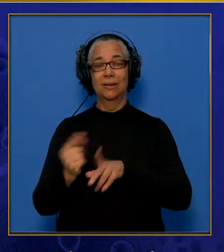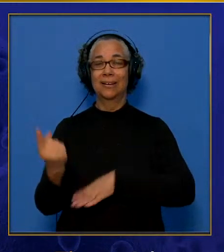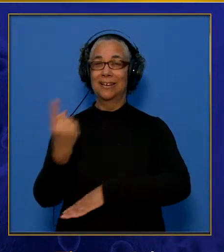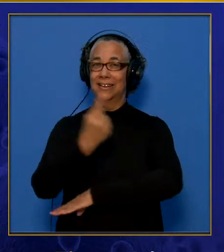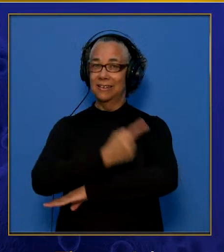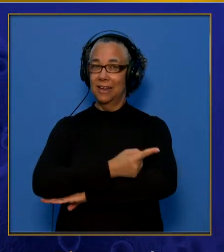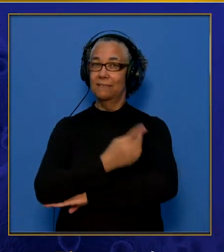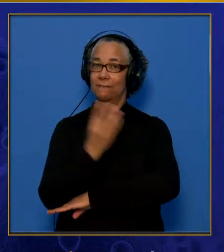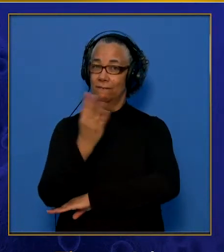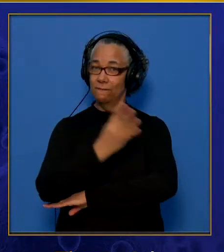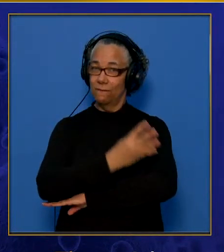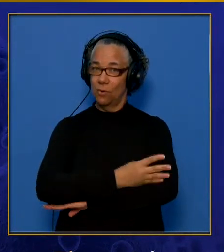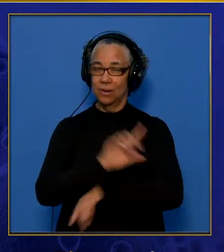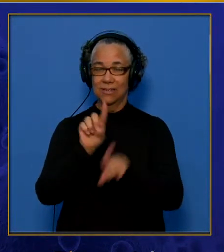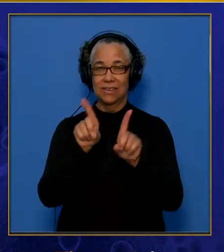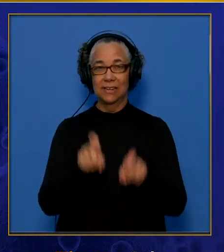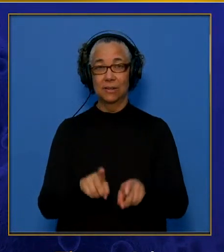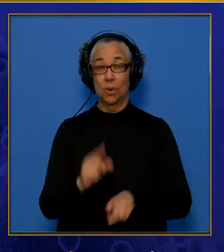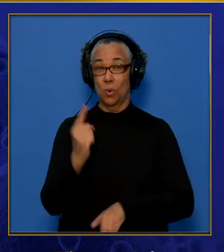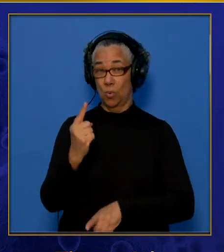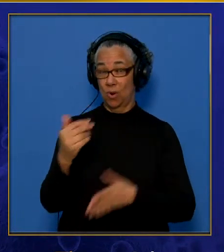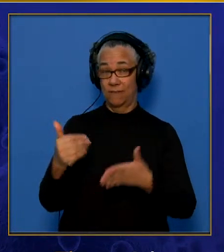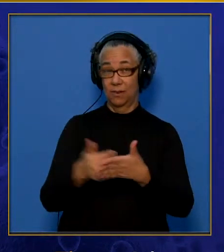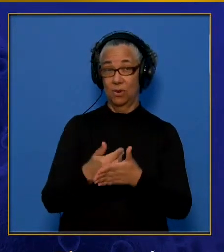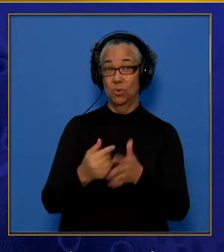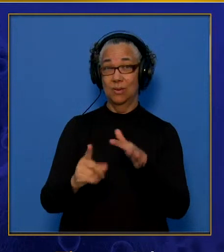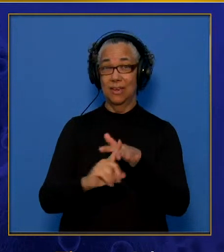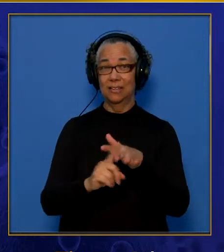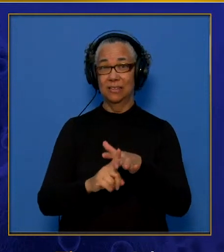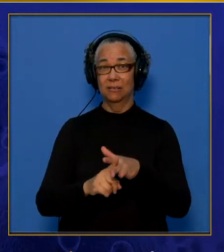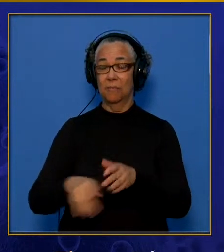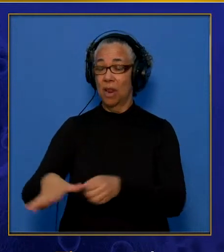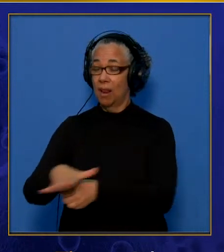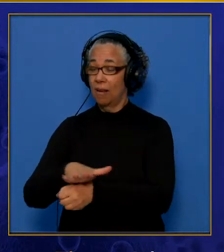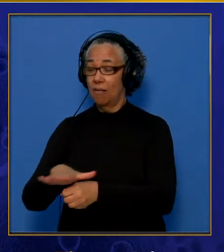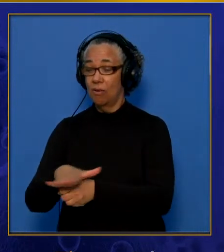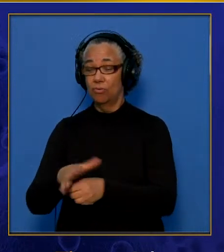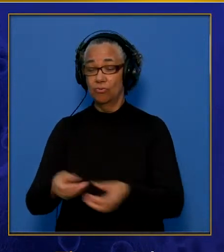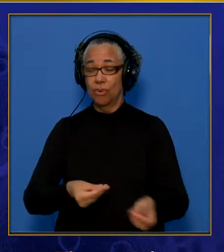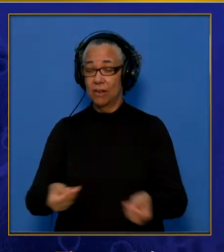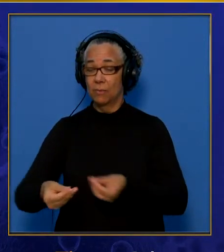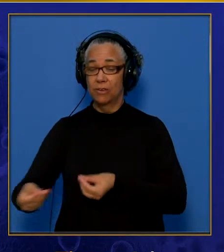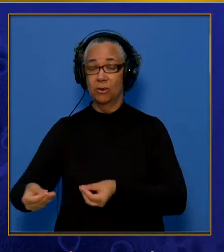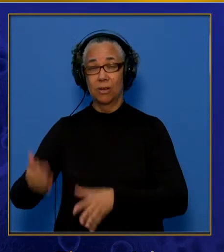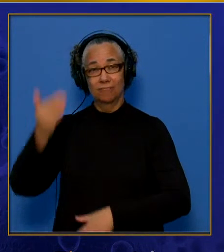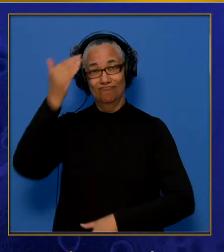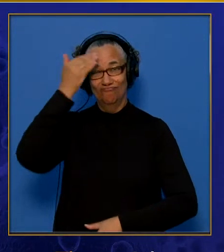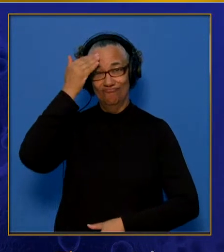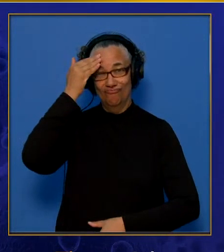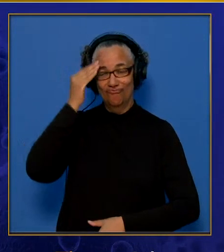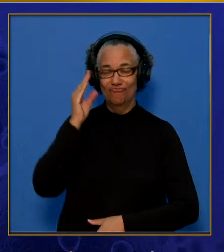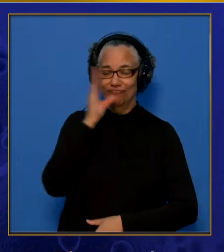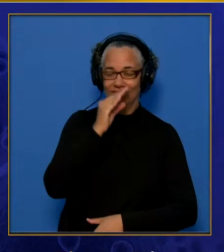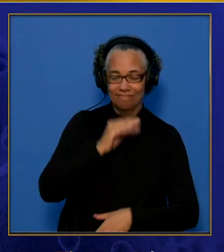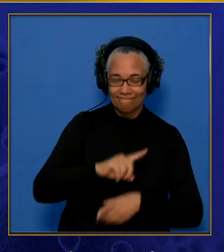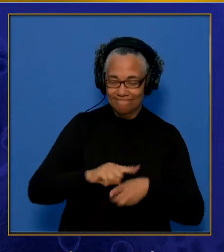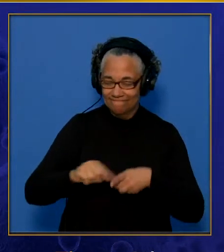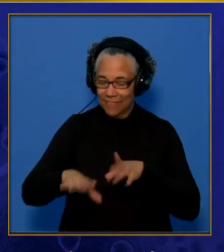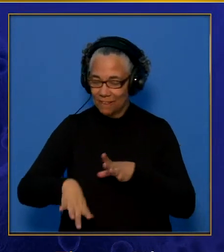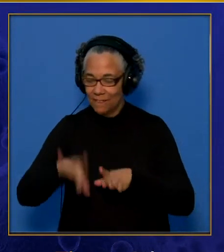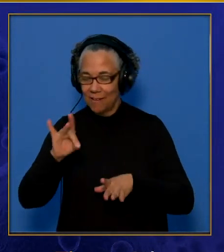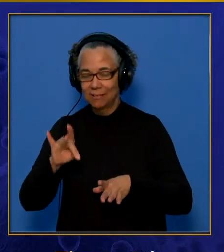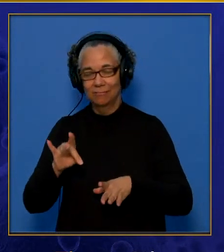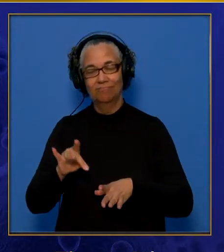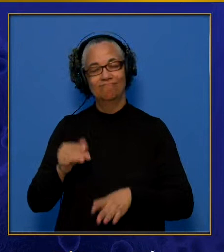test. One of the new cases is classified as local transmission with a known contact or source as associated with a